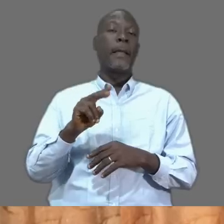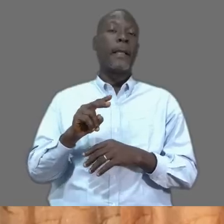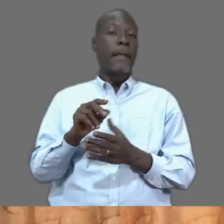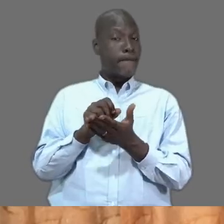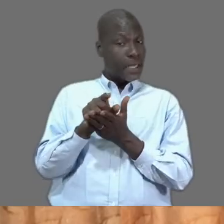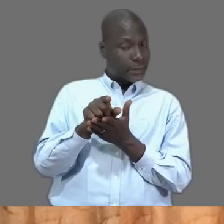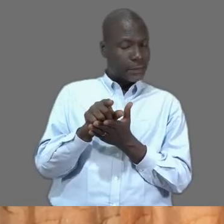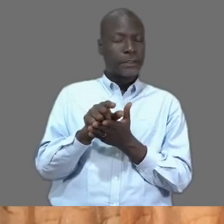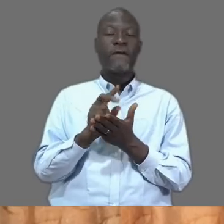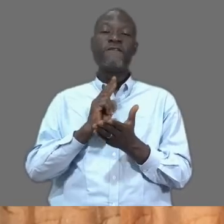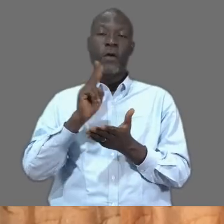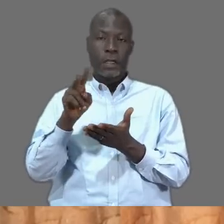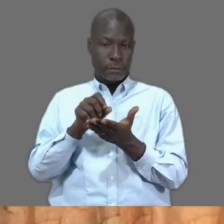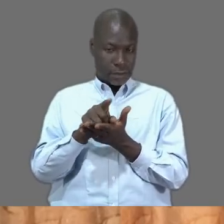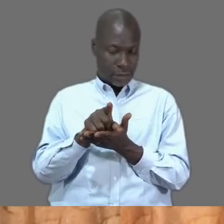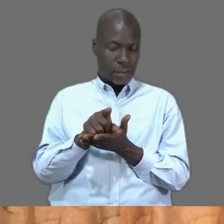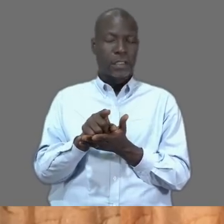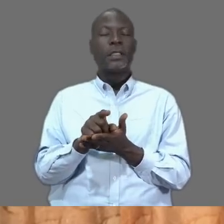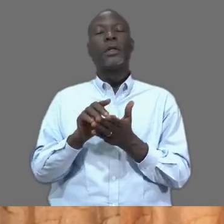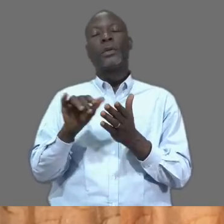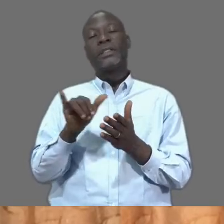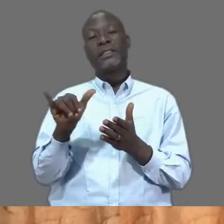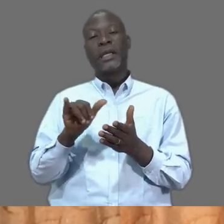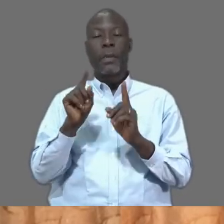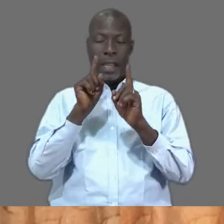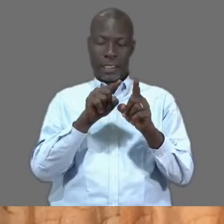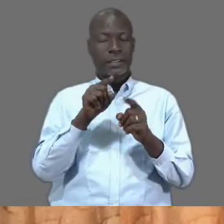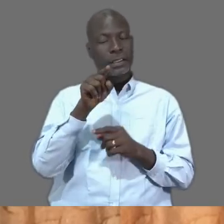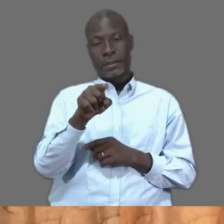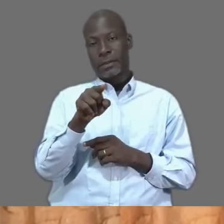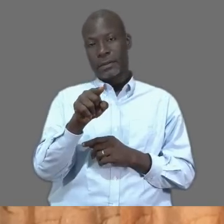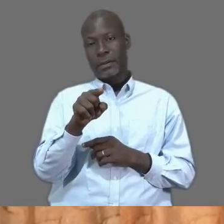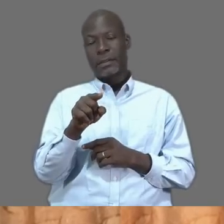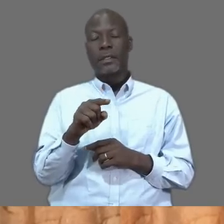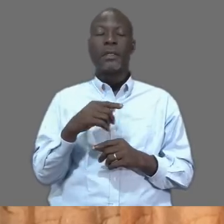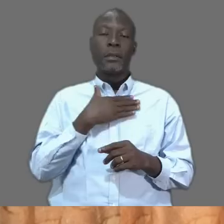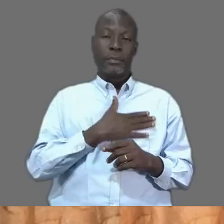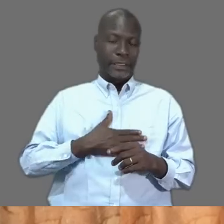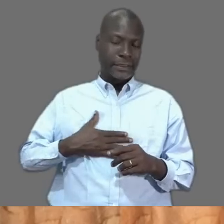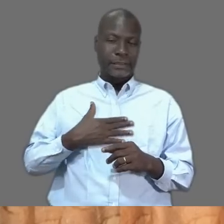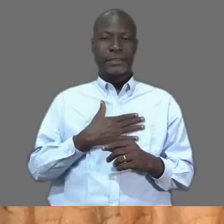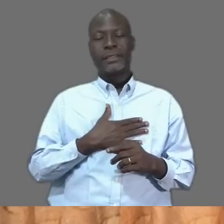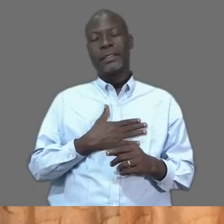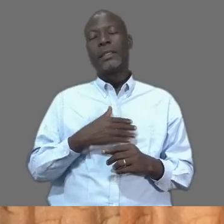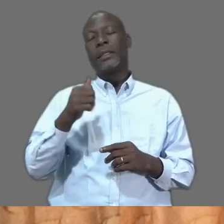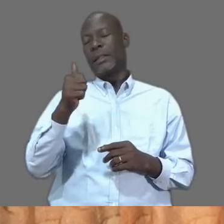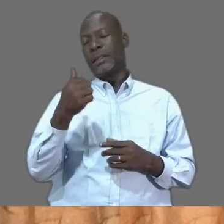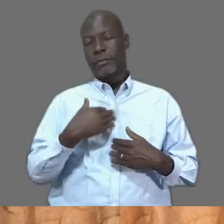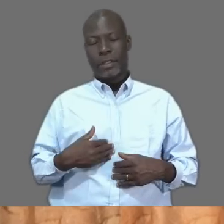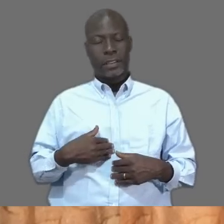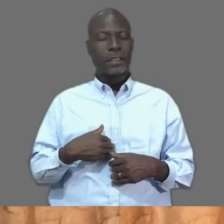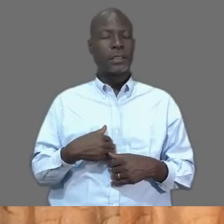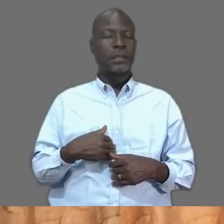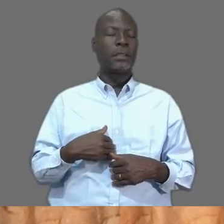bisa asembia ye nso be voice note na ye de ayua no enti ye srebebre se obi biara emphasize